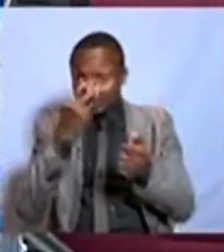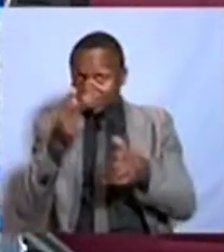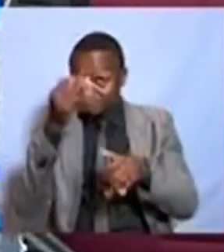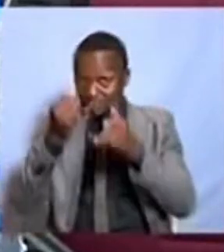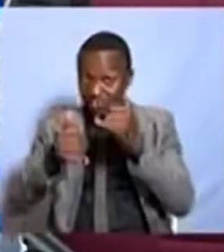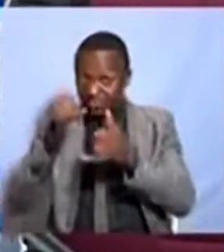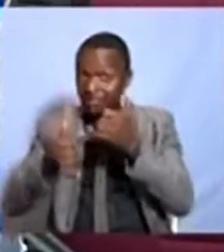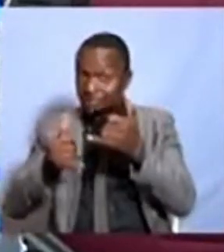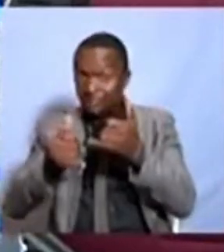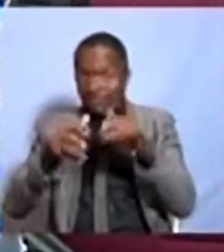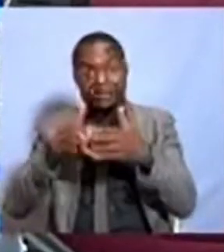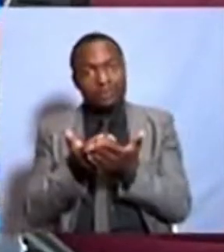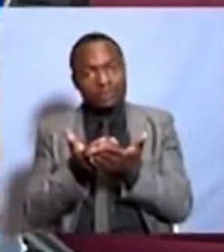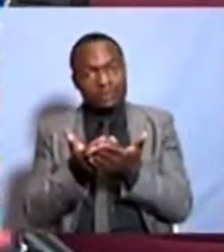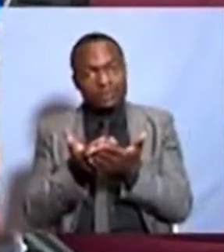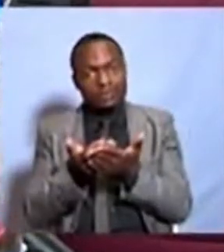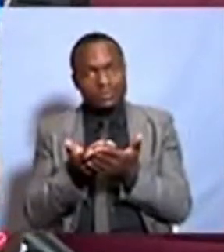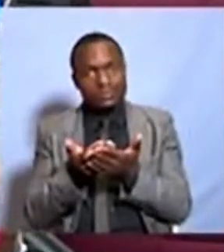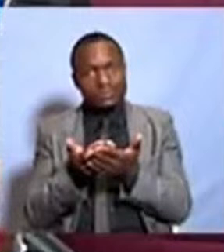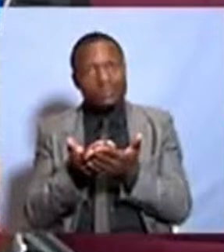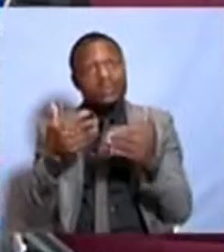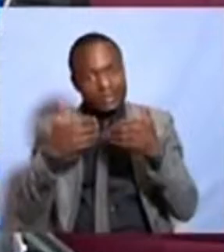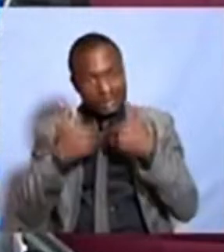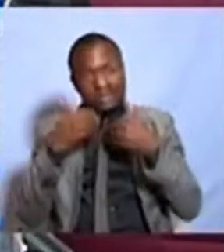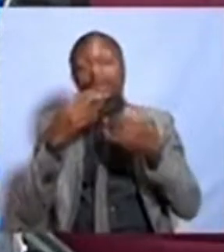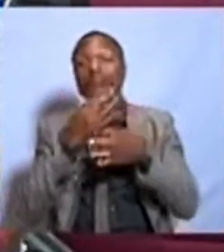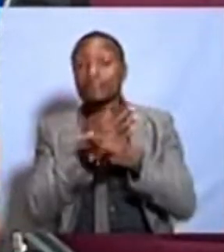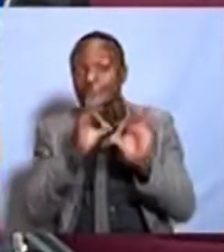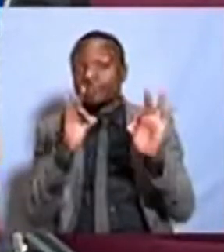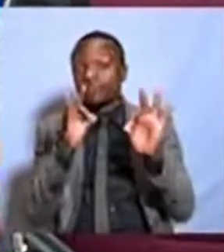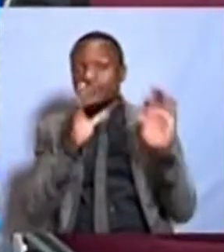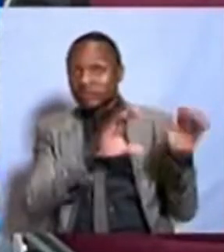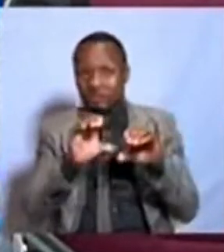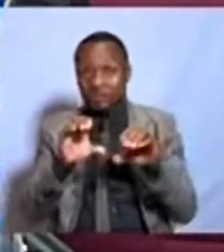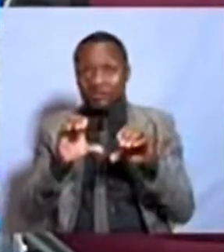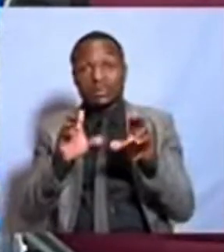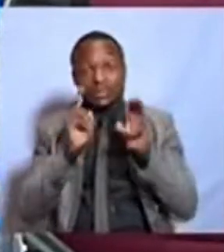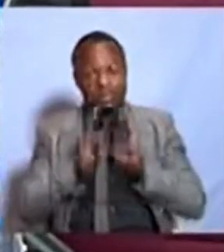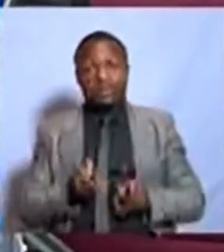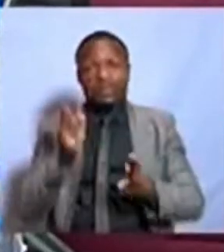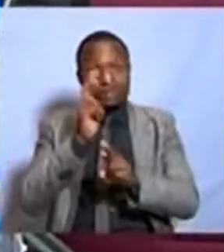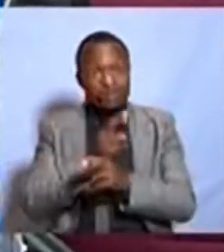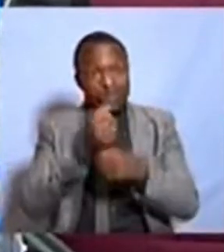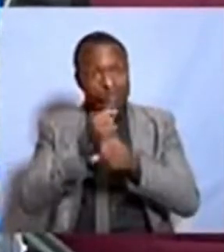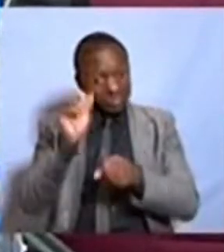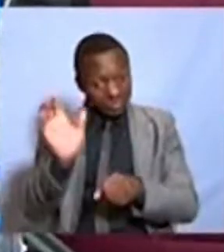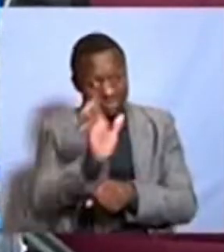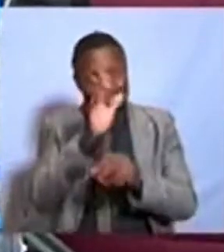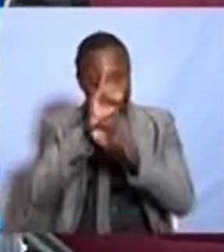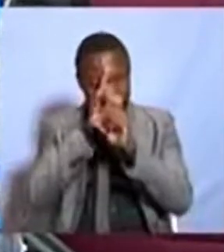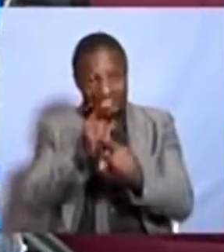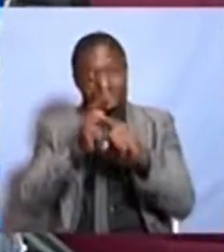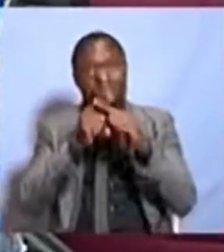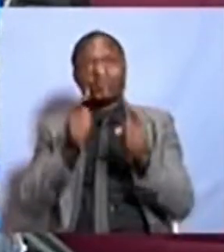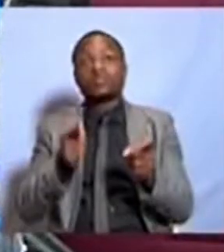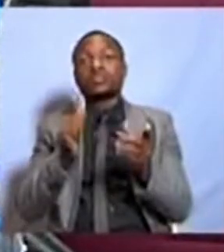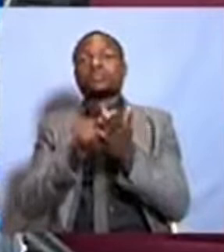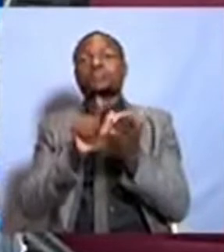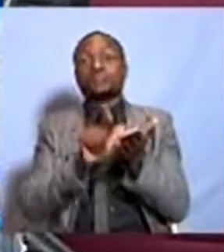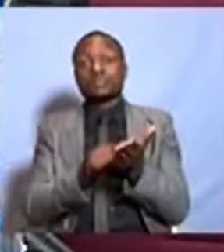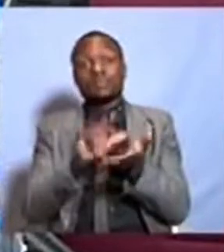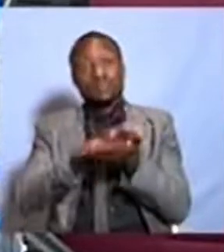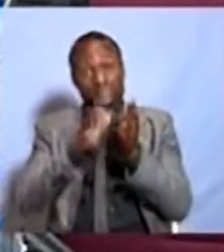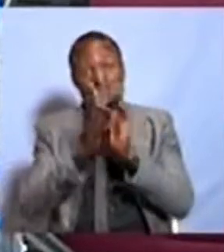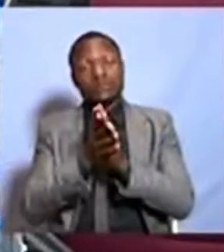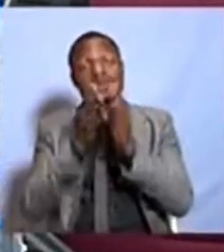end? How should they? Of course, they also have the liberty to do that. That's a human right to make their own decisions. But legislation becomes